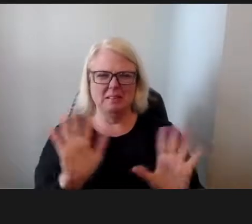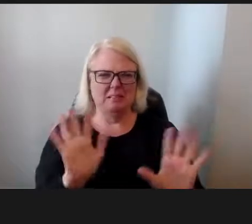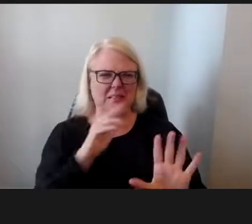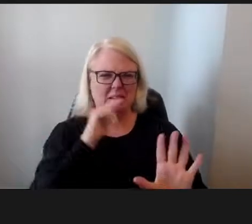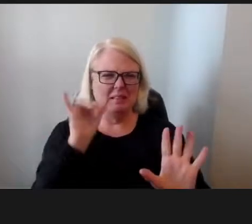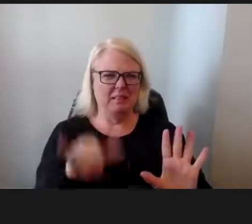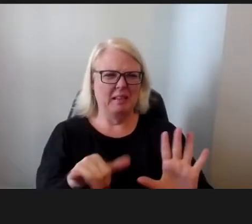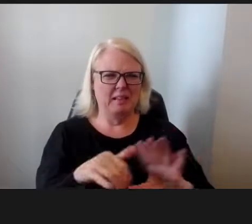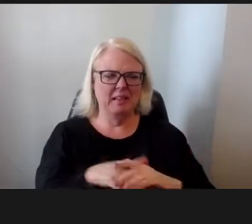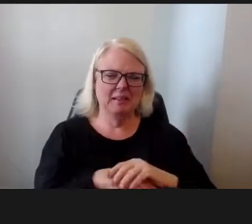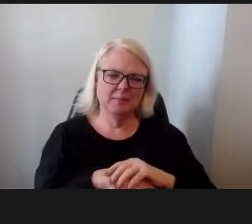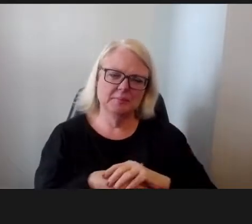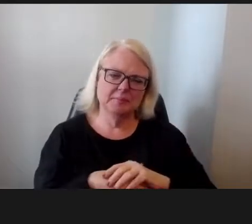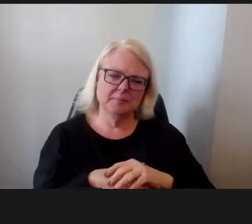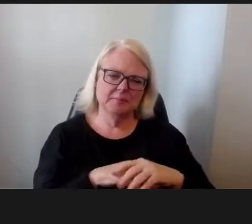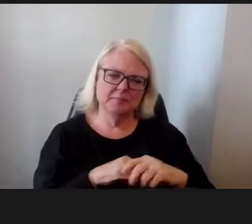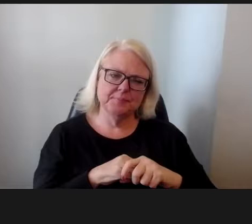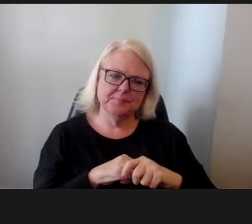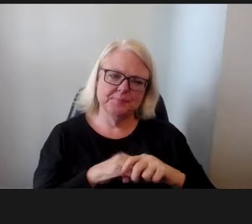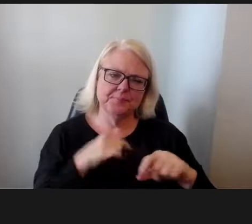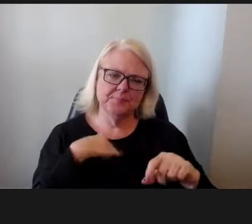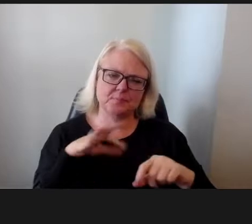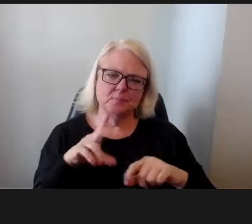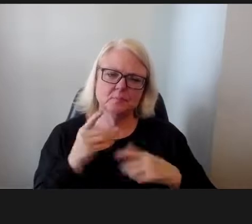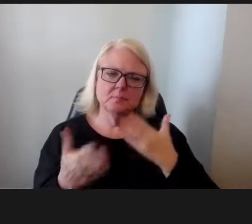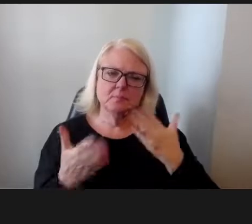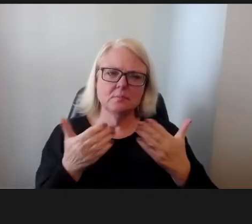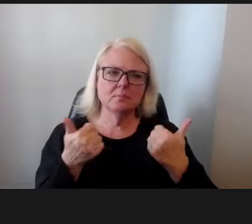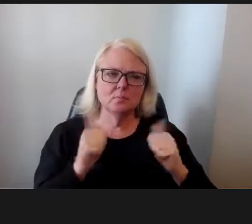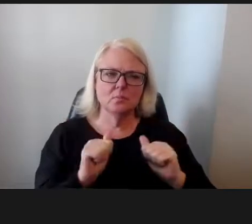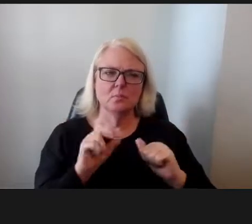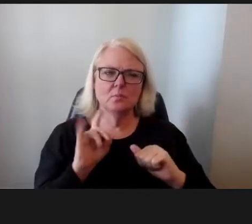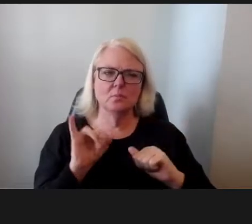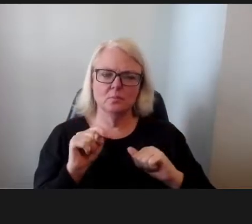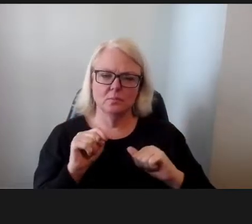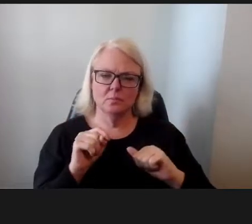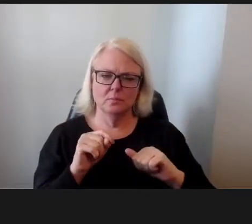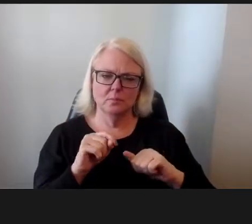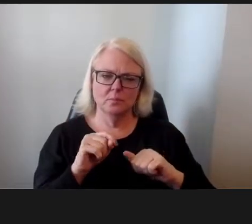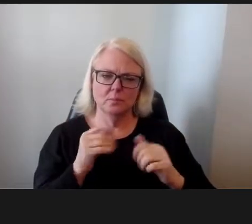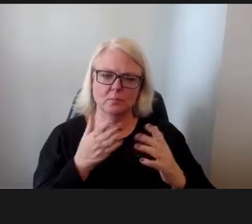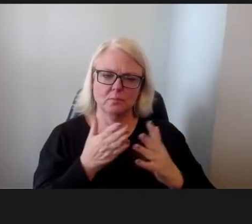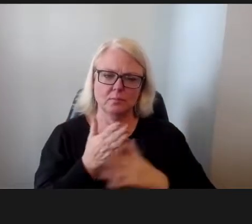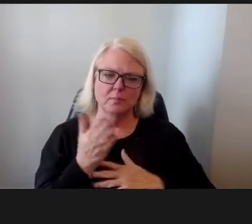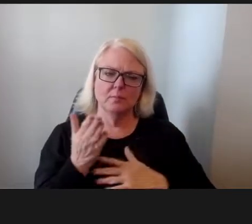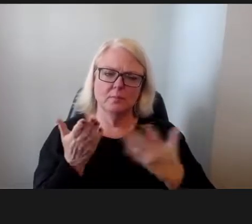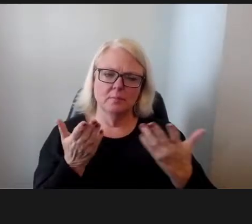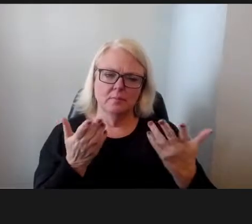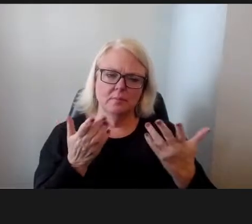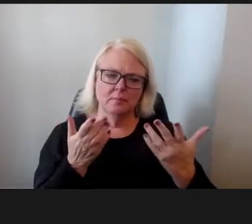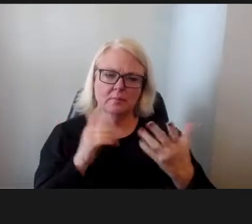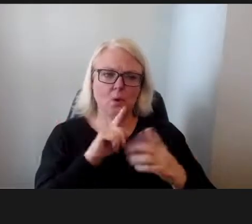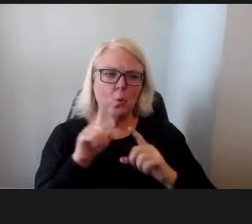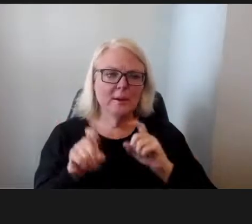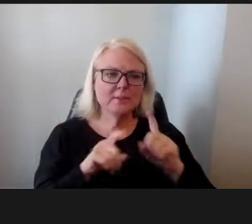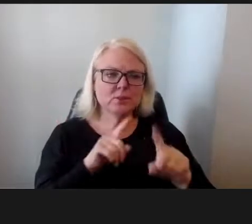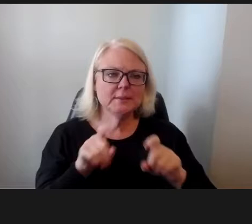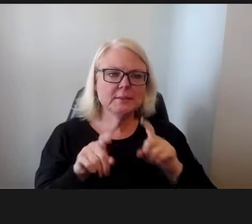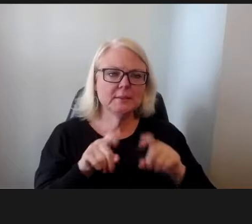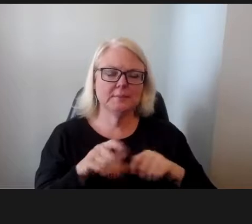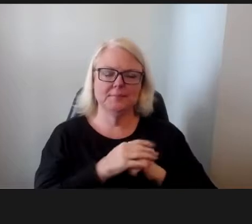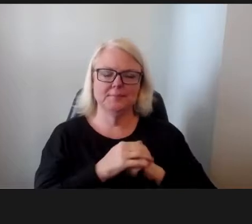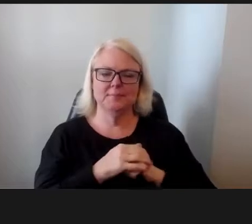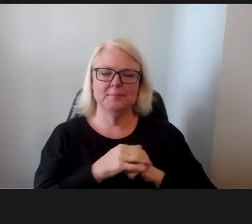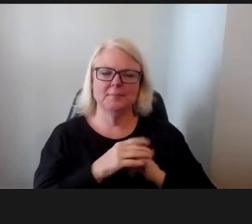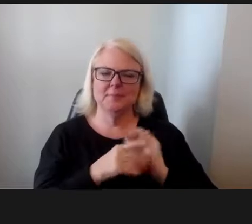that. I would probably try to do it through the form of questions.